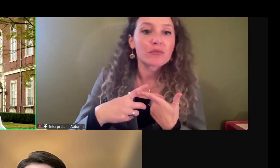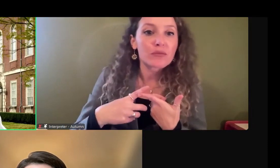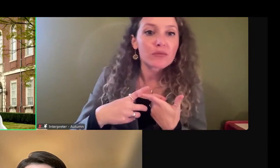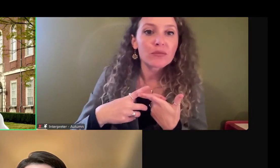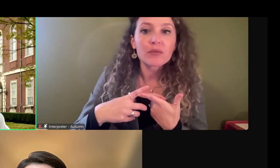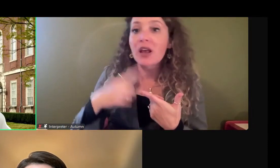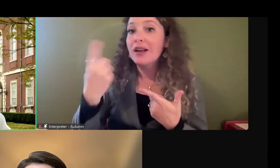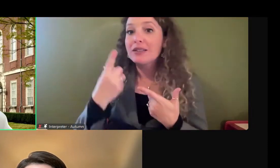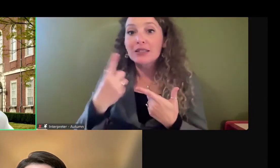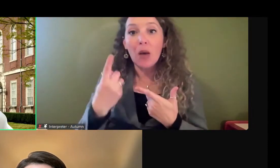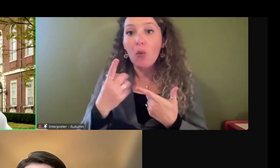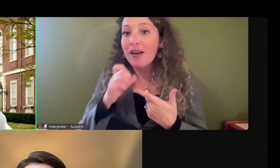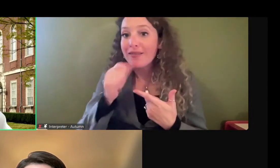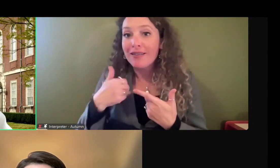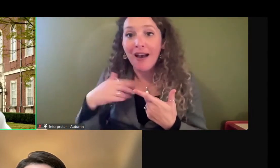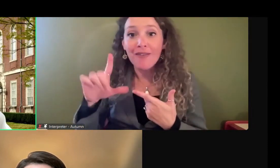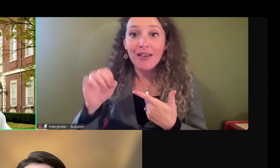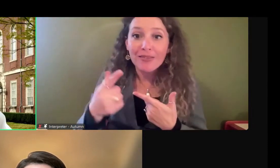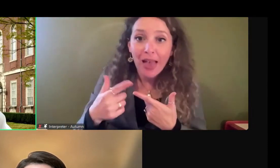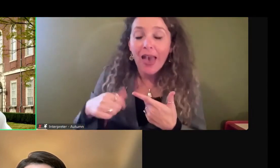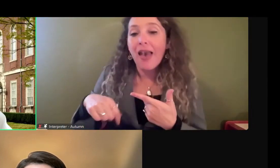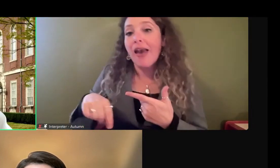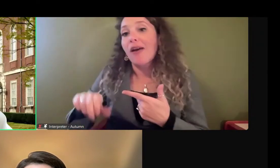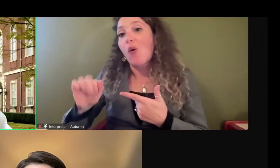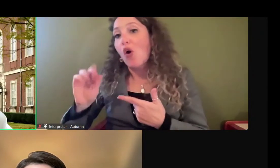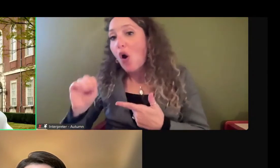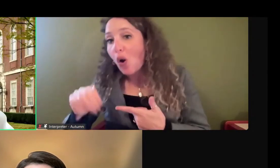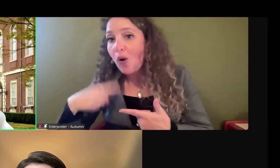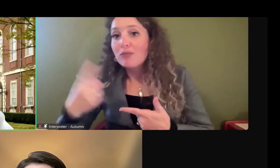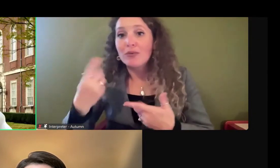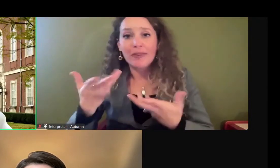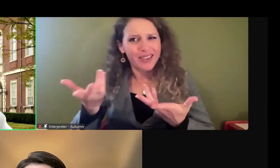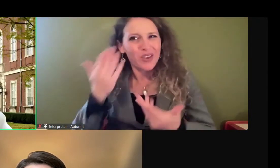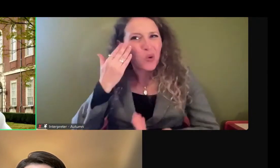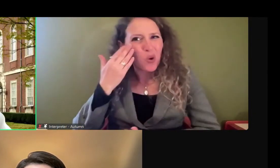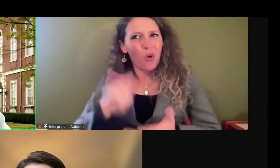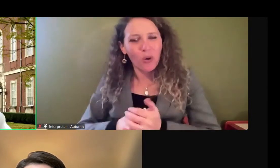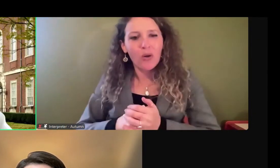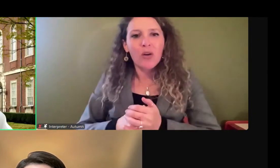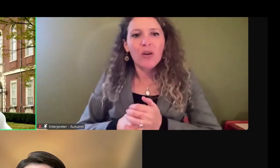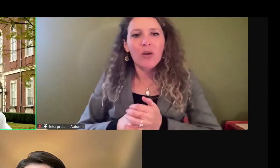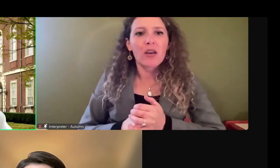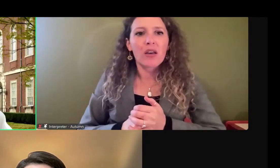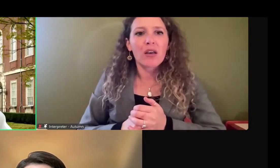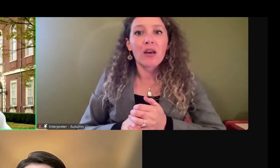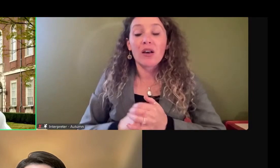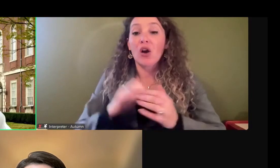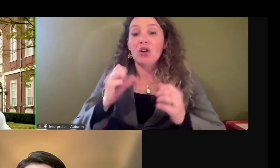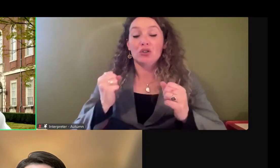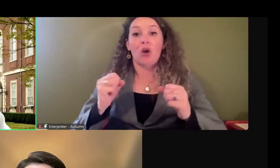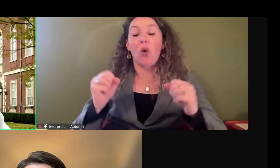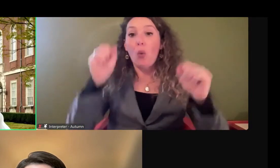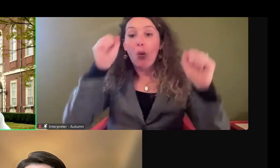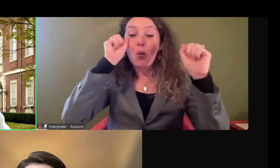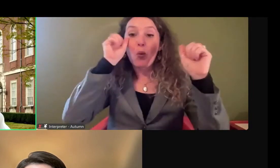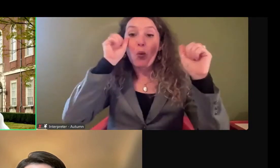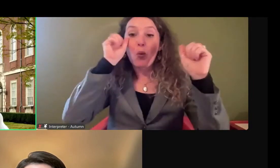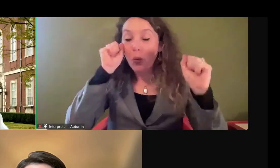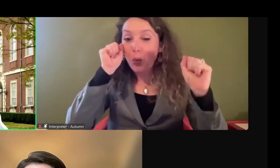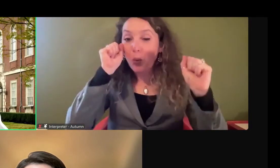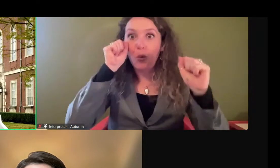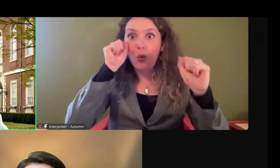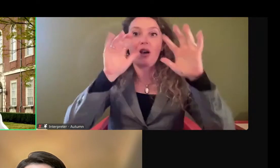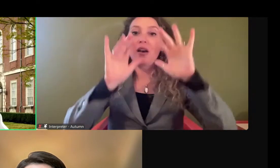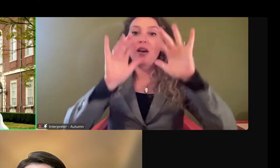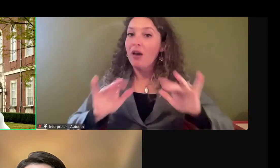amputee, but that's all. So that curriculum widened their eyes about the diverse